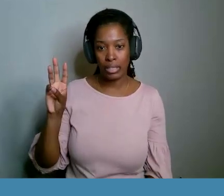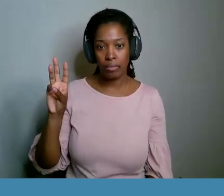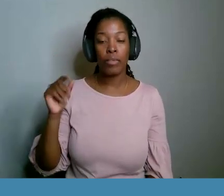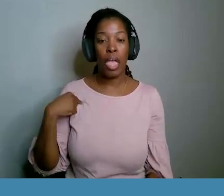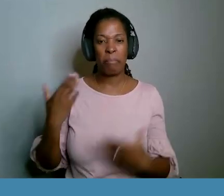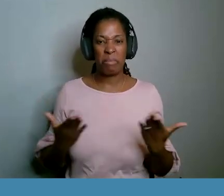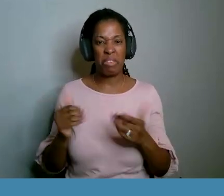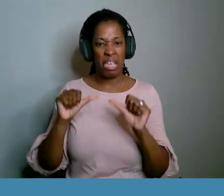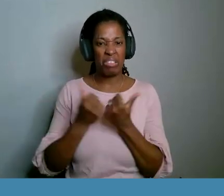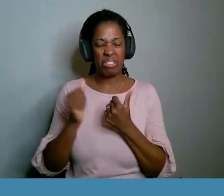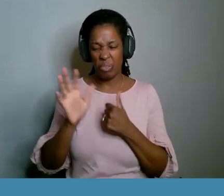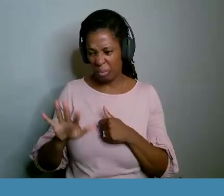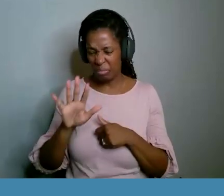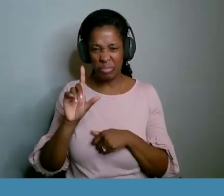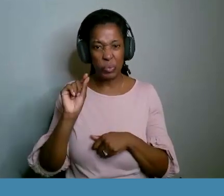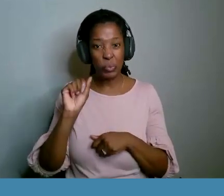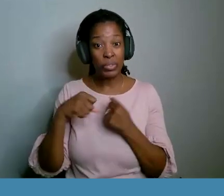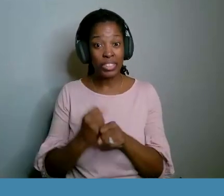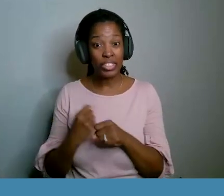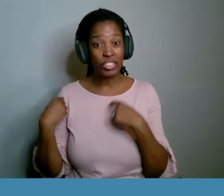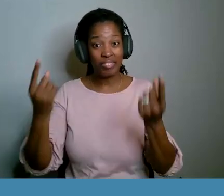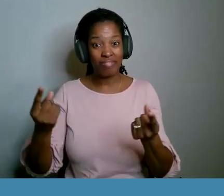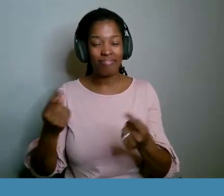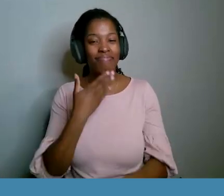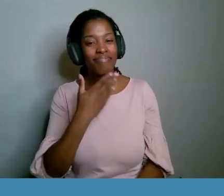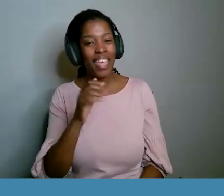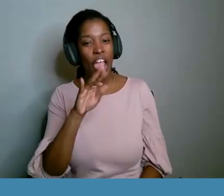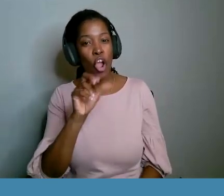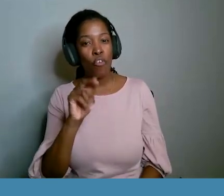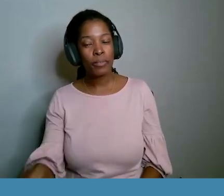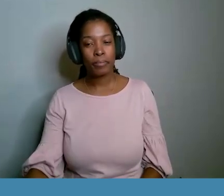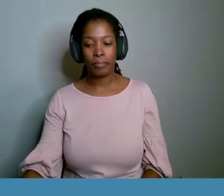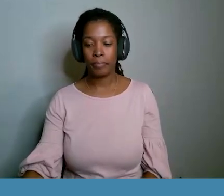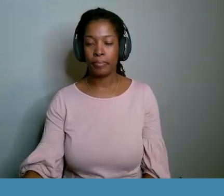agency for almost 20 years. Thanks, Erin. Mm-hmm.